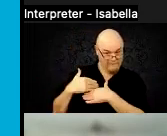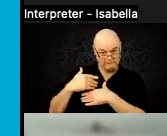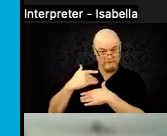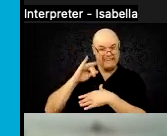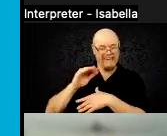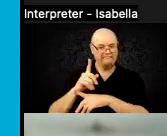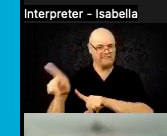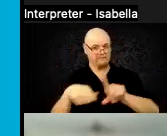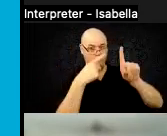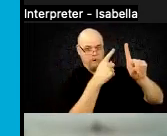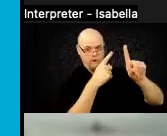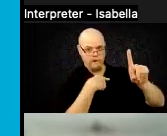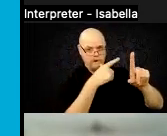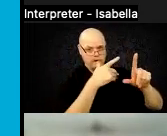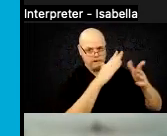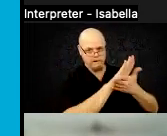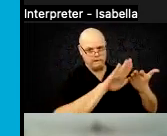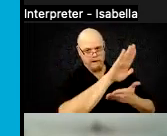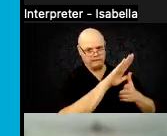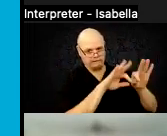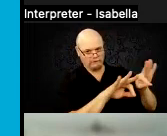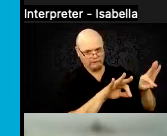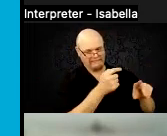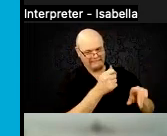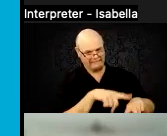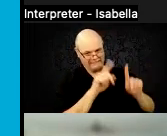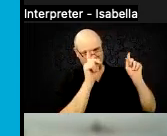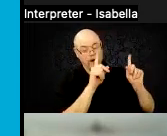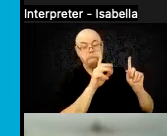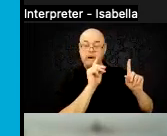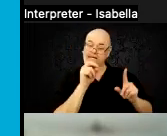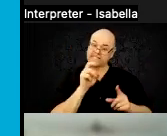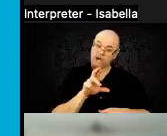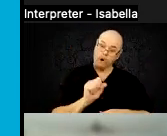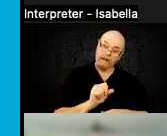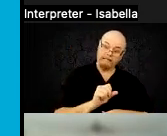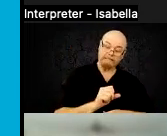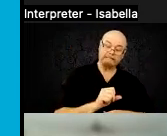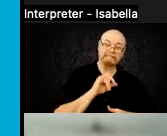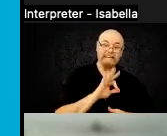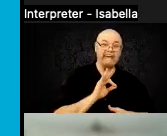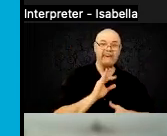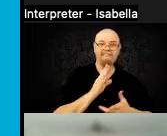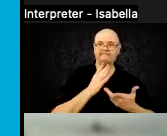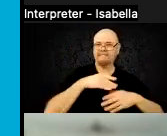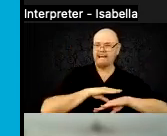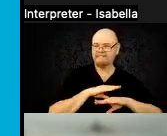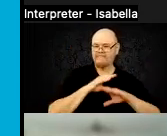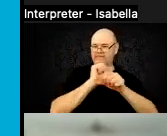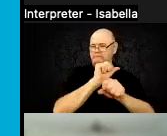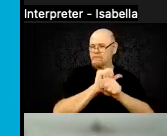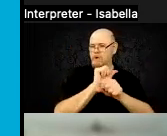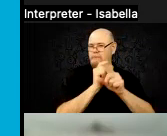post-secondary degree, okay? But DRS may be able to pay for it if it goes towards their employment goal. So it's an important thing to think